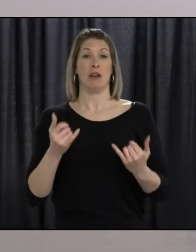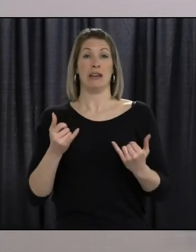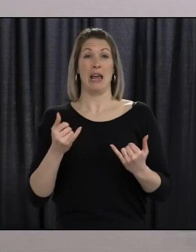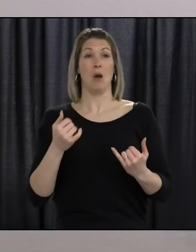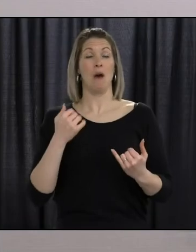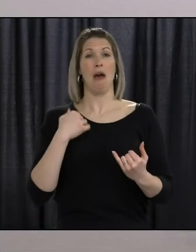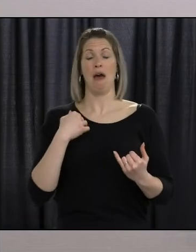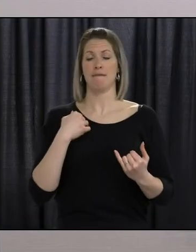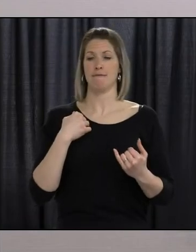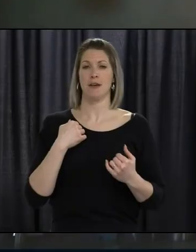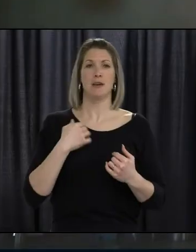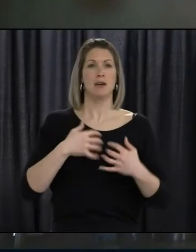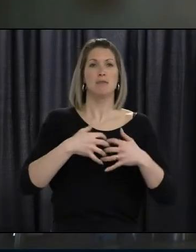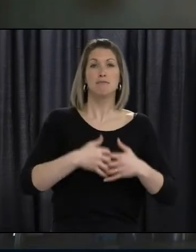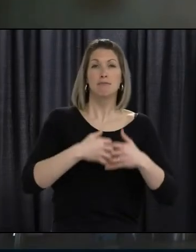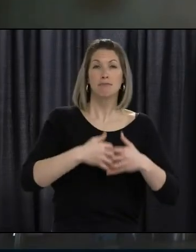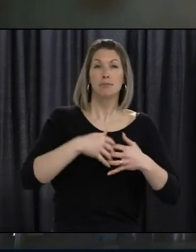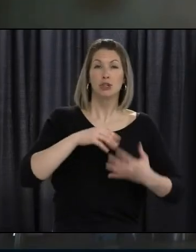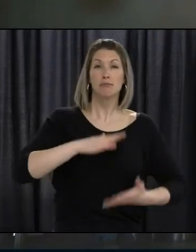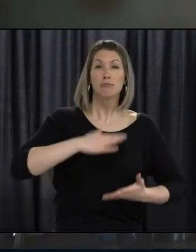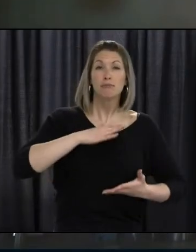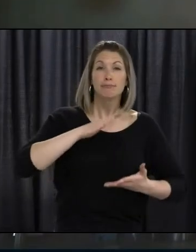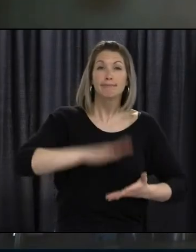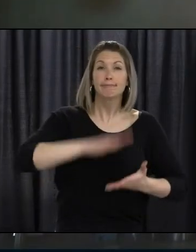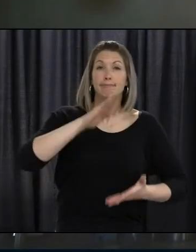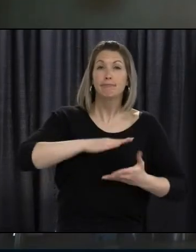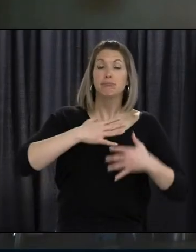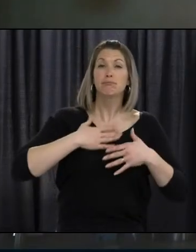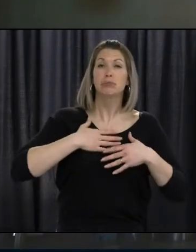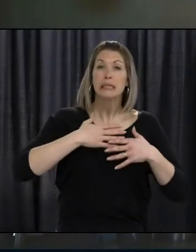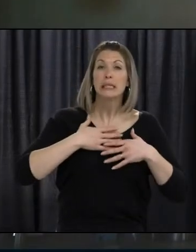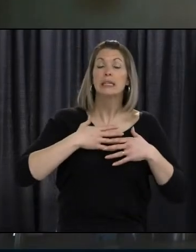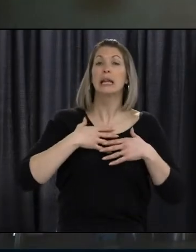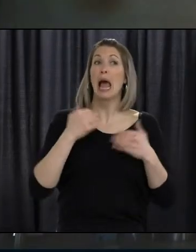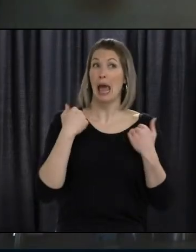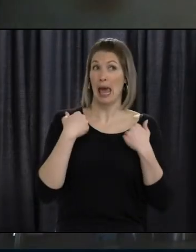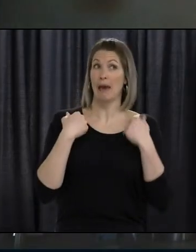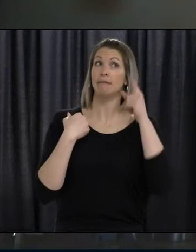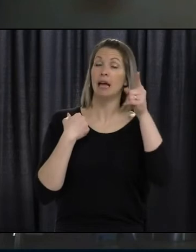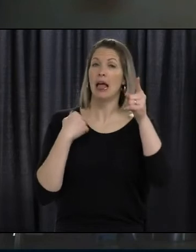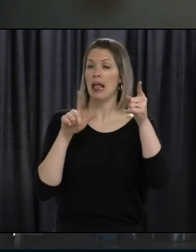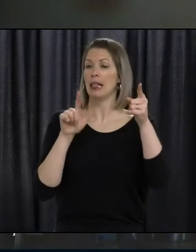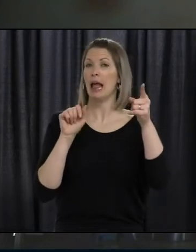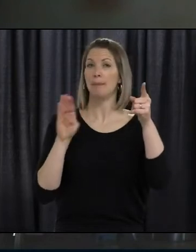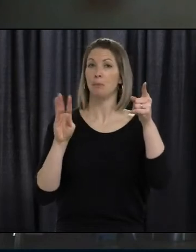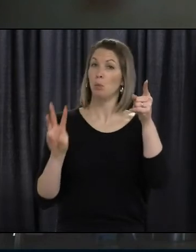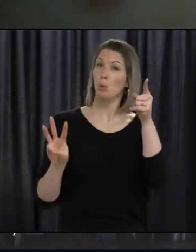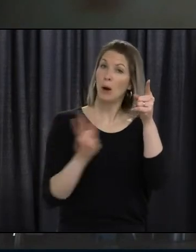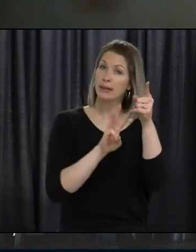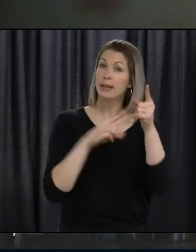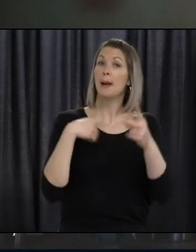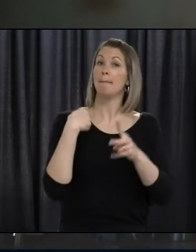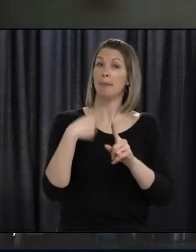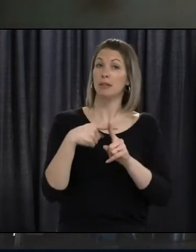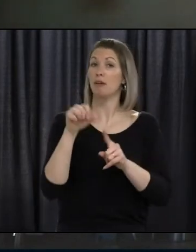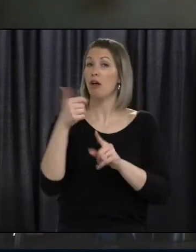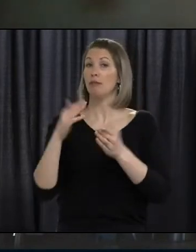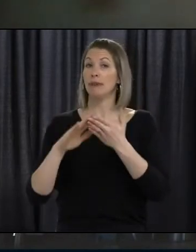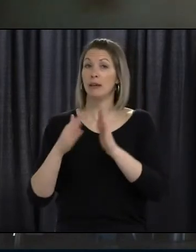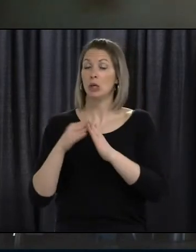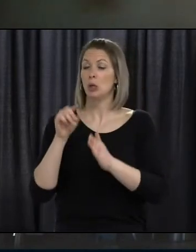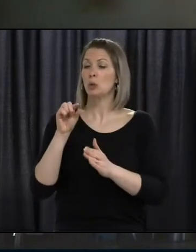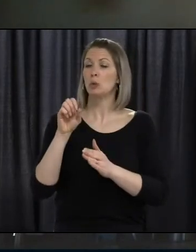years in St. Anthony, Lab West, and in Goose Bay. There are physicians and